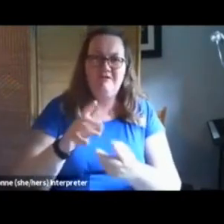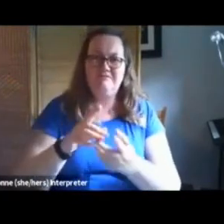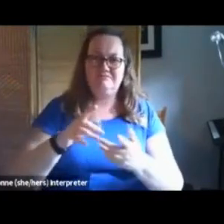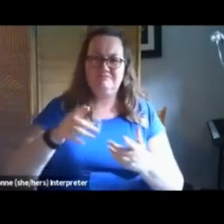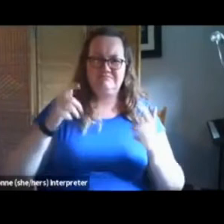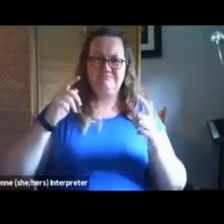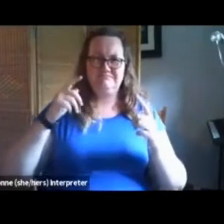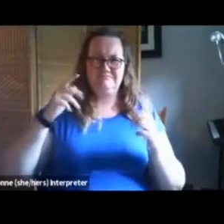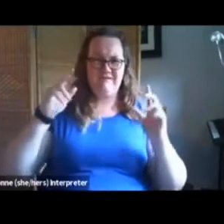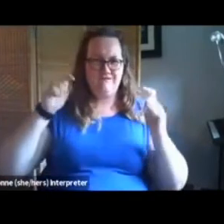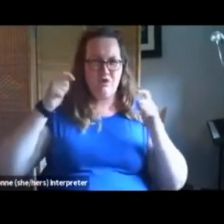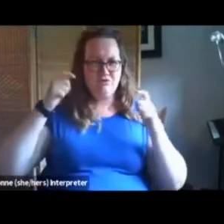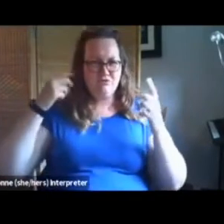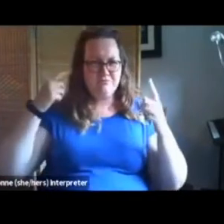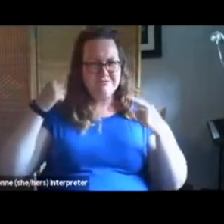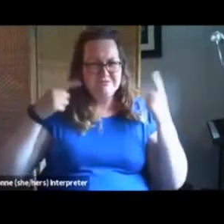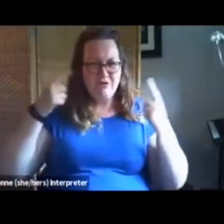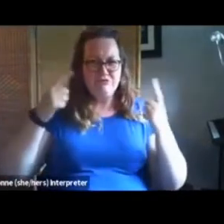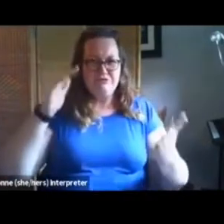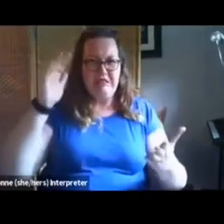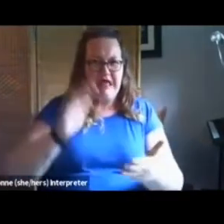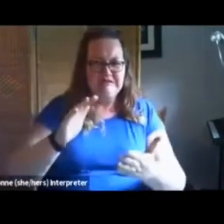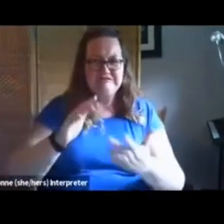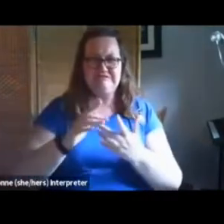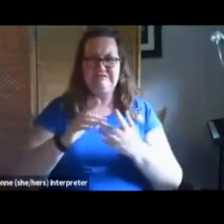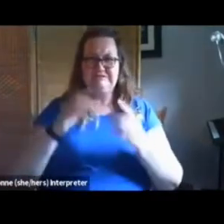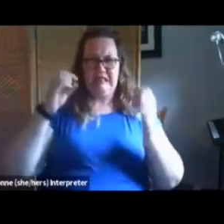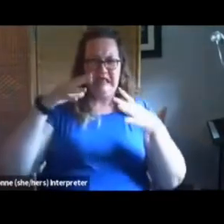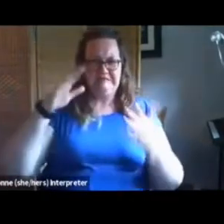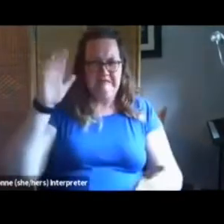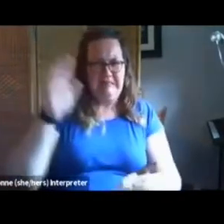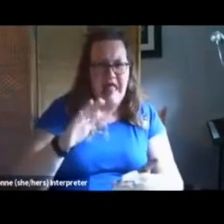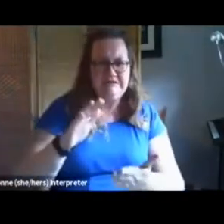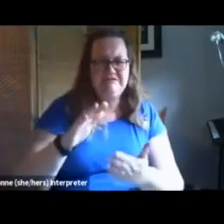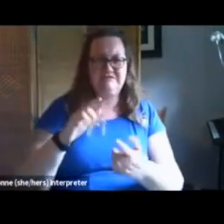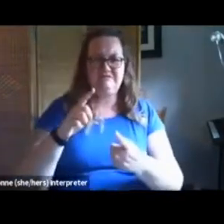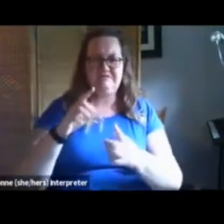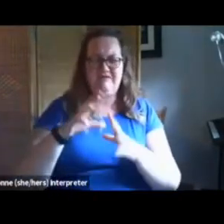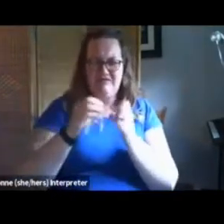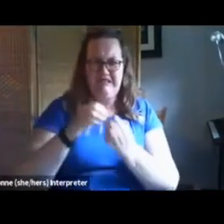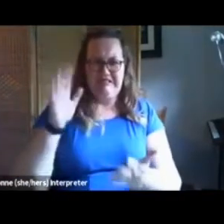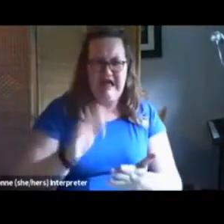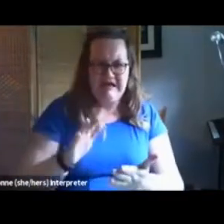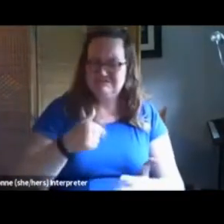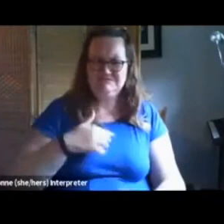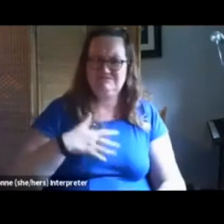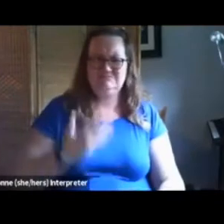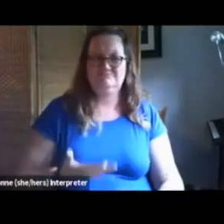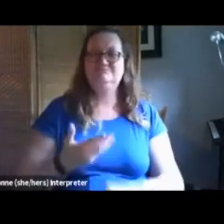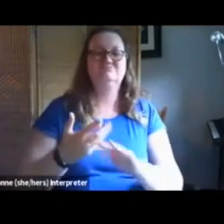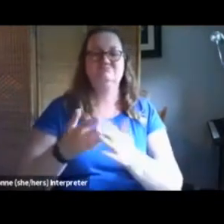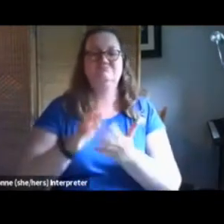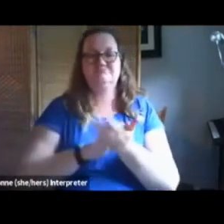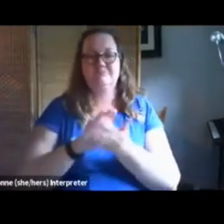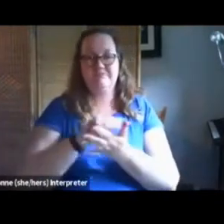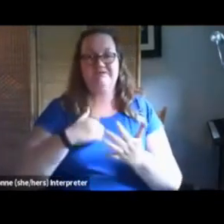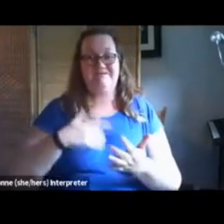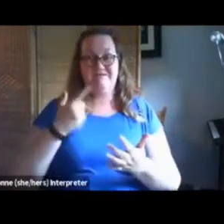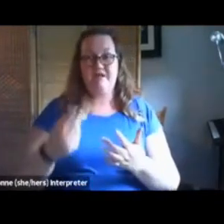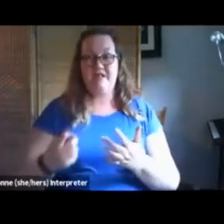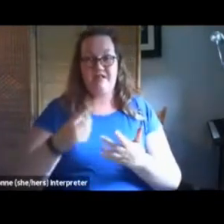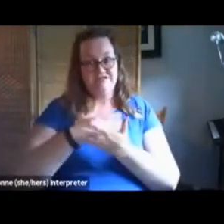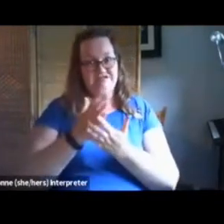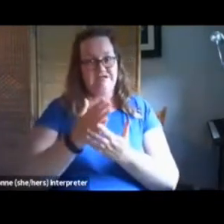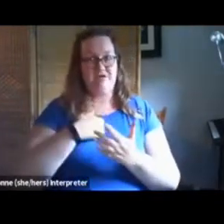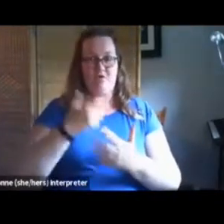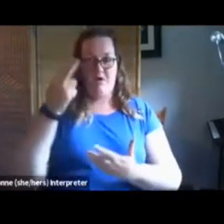not mean diminishing. Relaxed performance spaces are radical. And as a sector, I think we need to reframe our